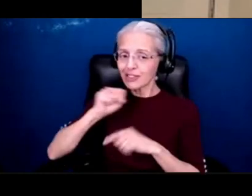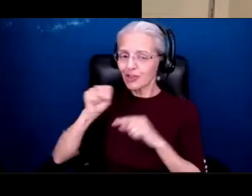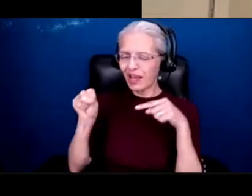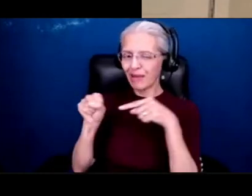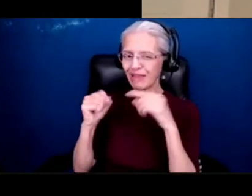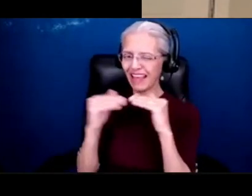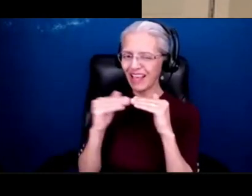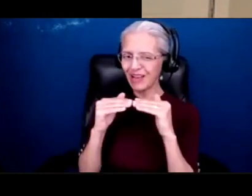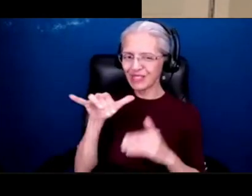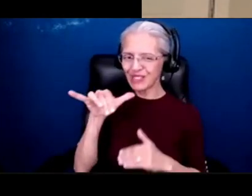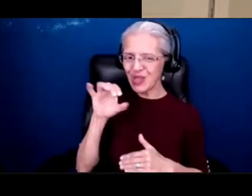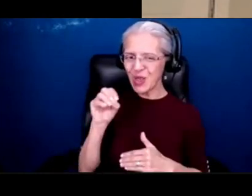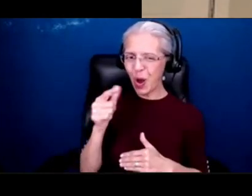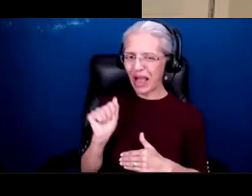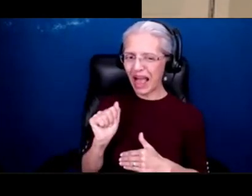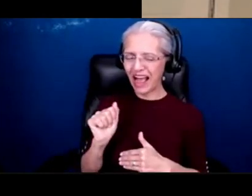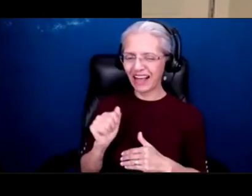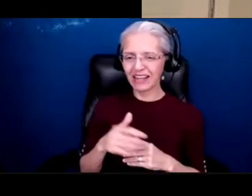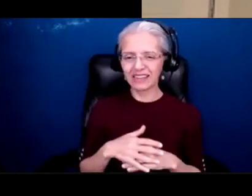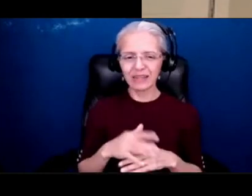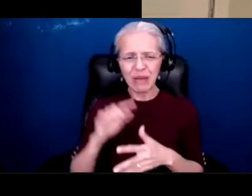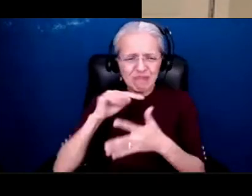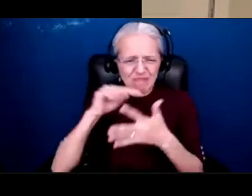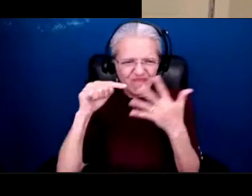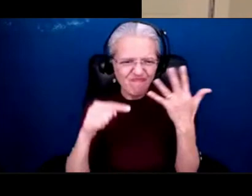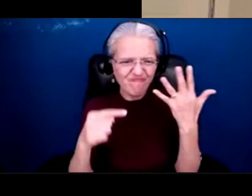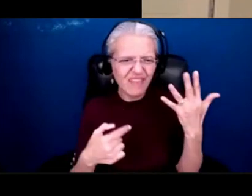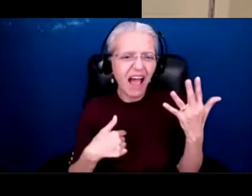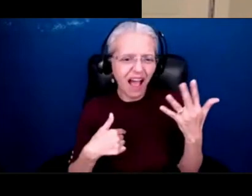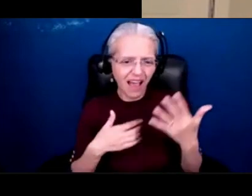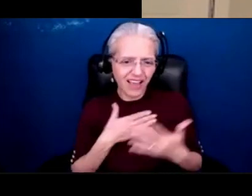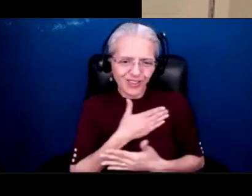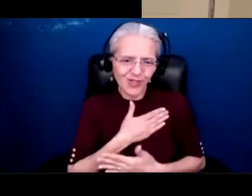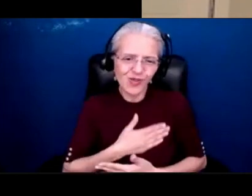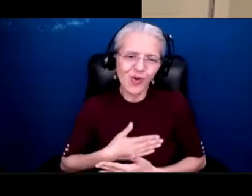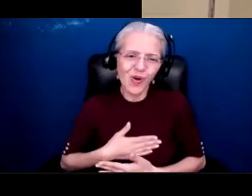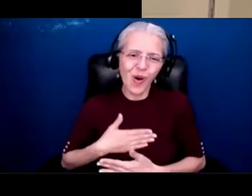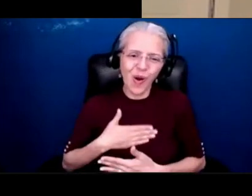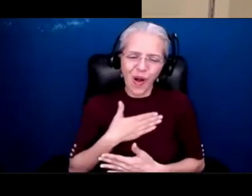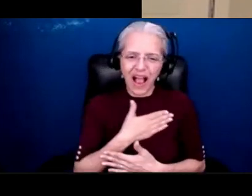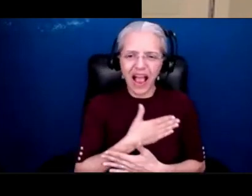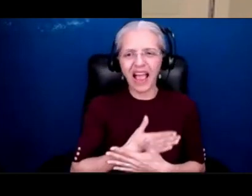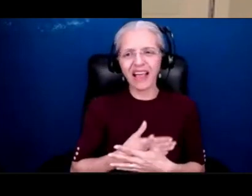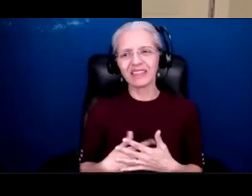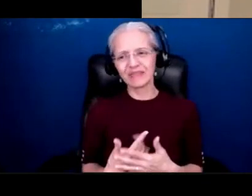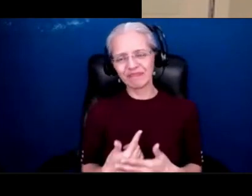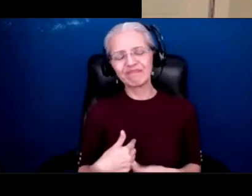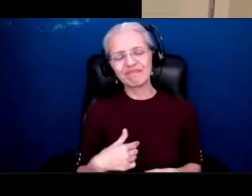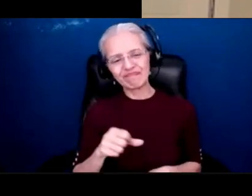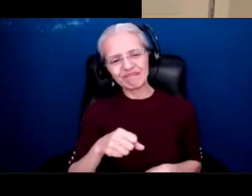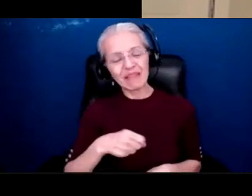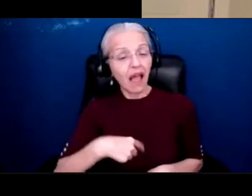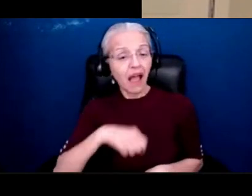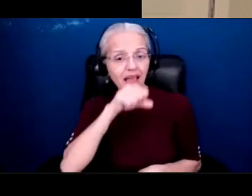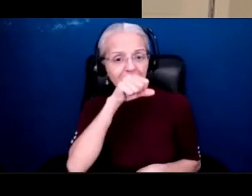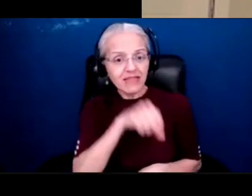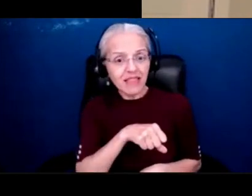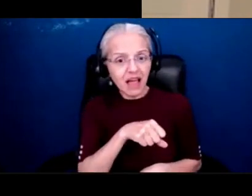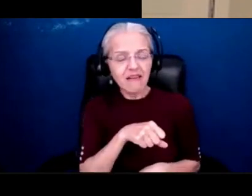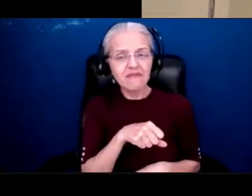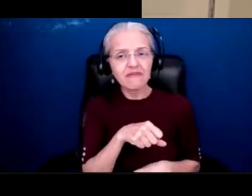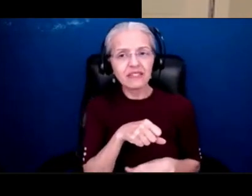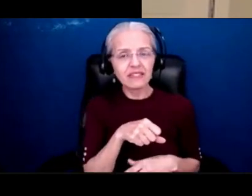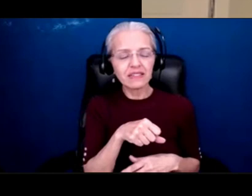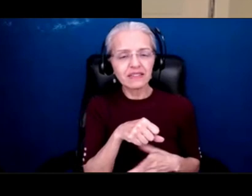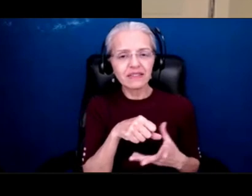So these are the things that I enjoy. That I do love that, you know,